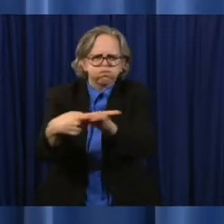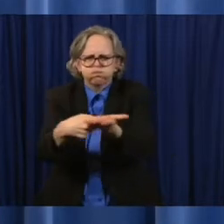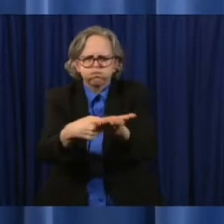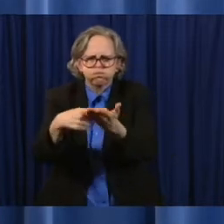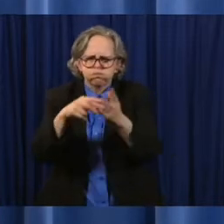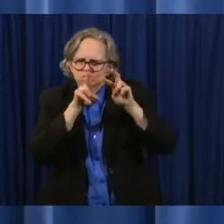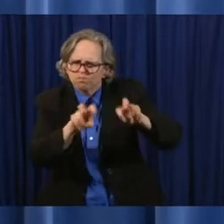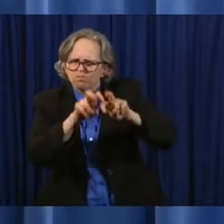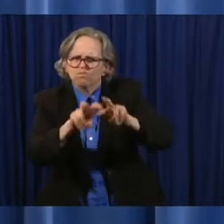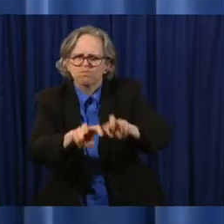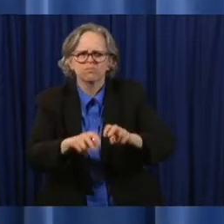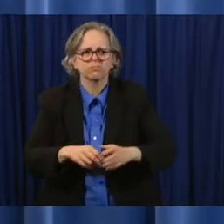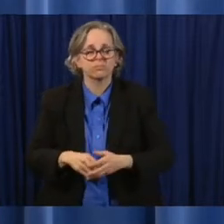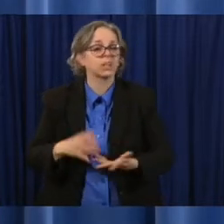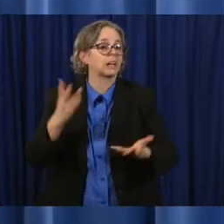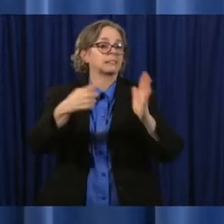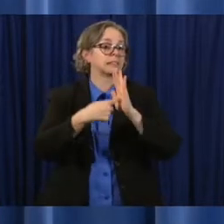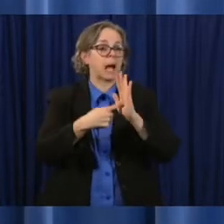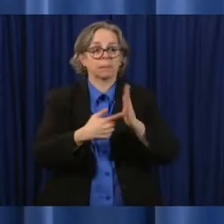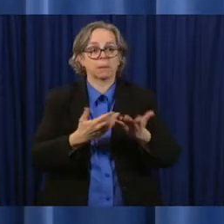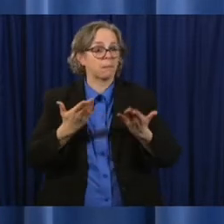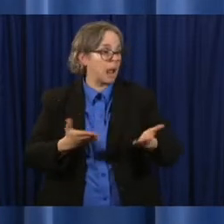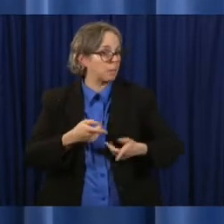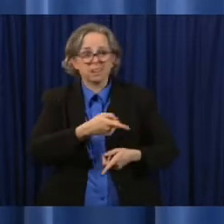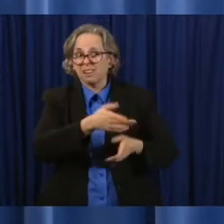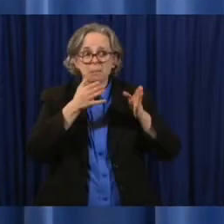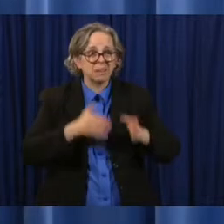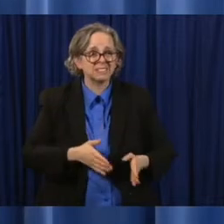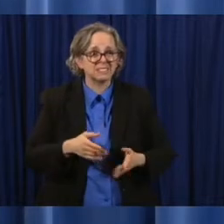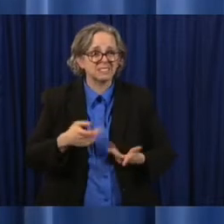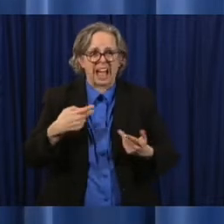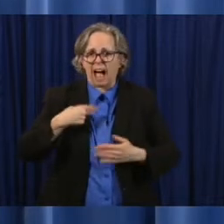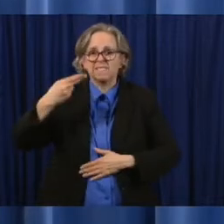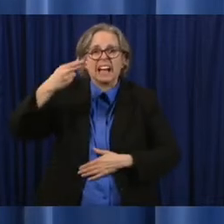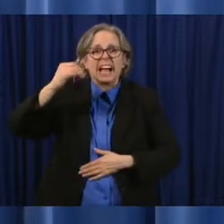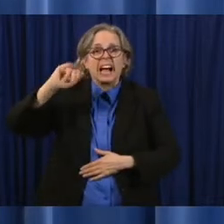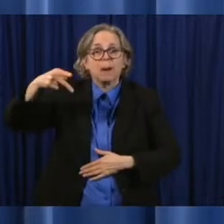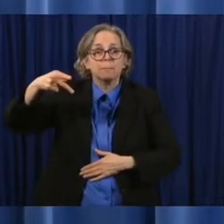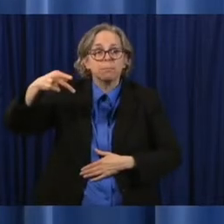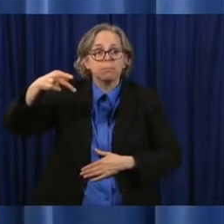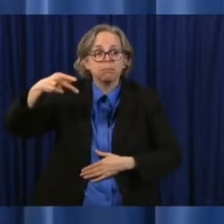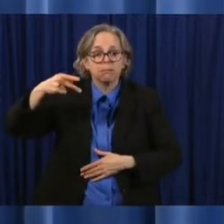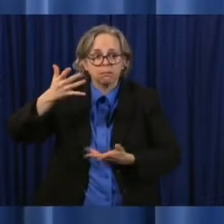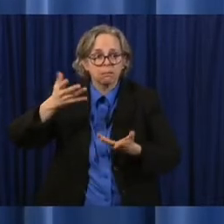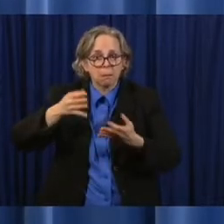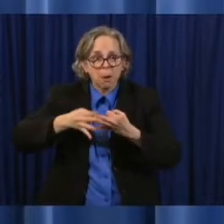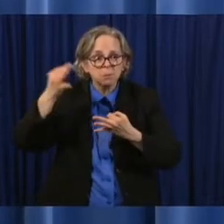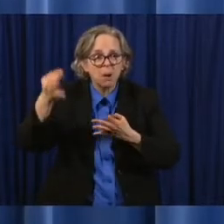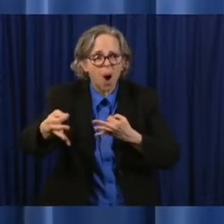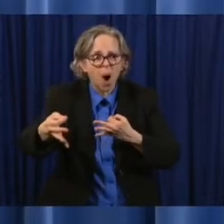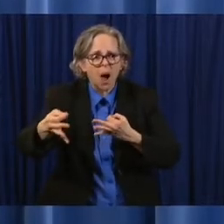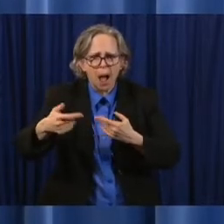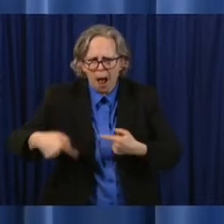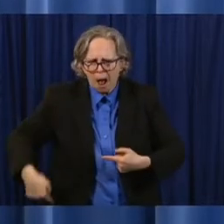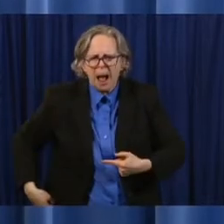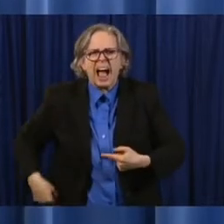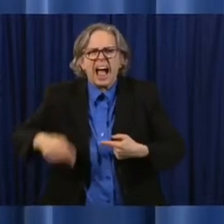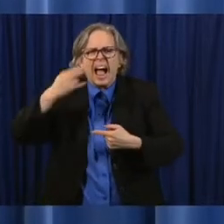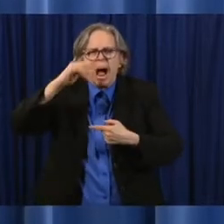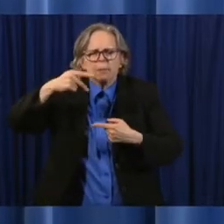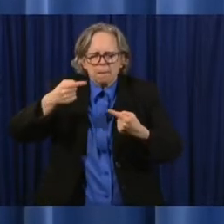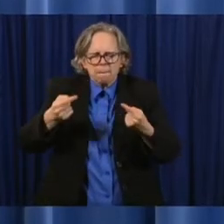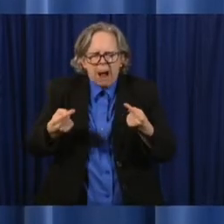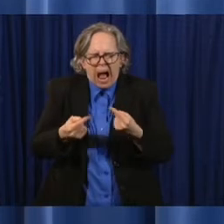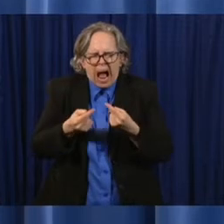had supposed to have hip surgery. Maybe it got postponed, but now the pain is significant. It's affecting the quality